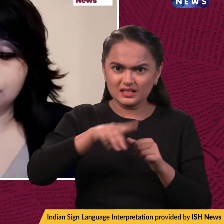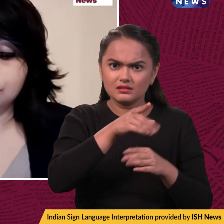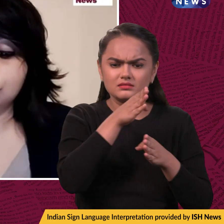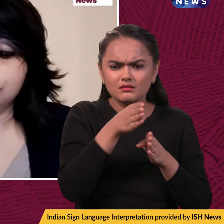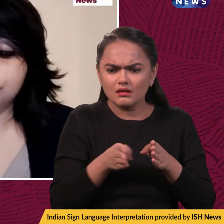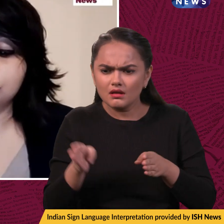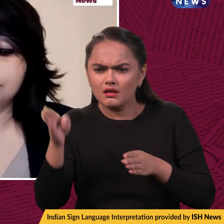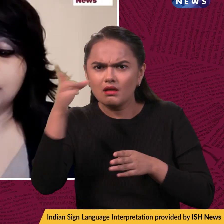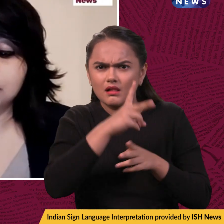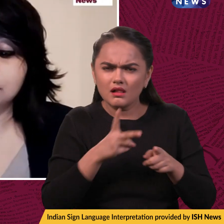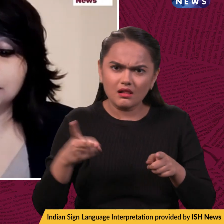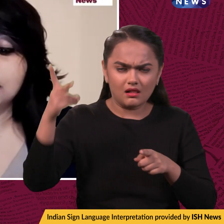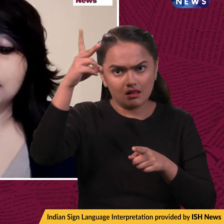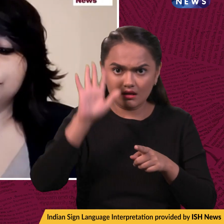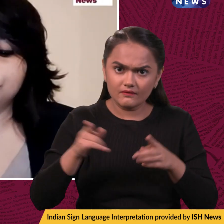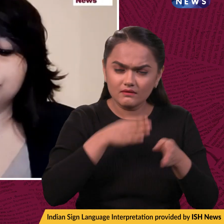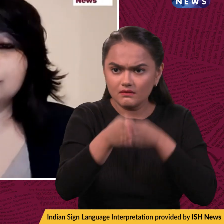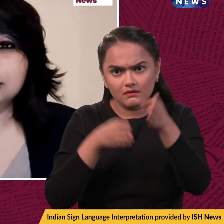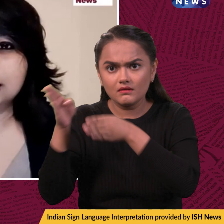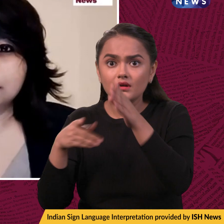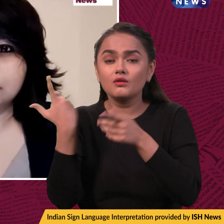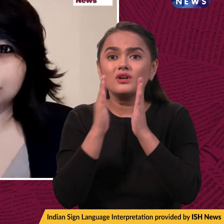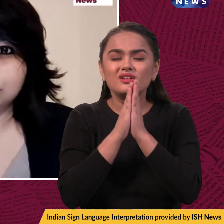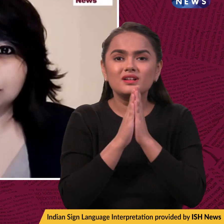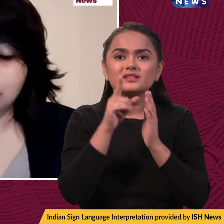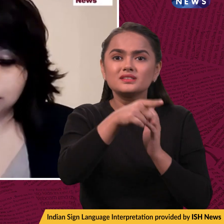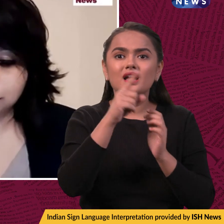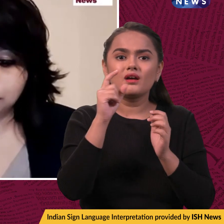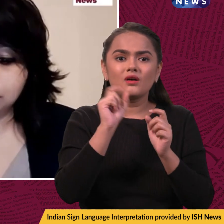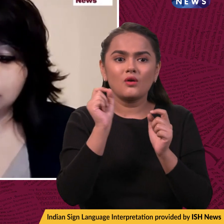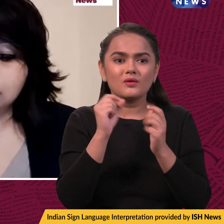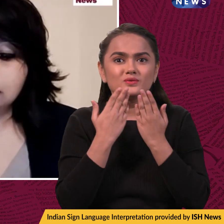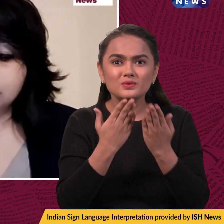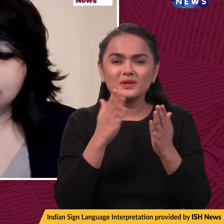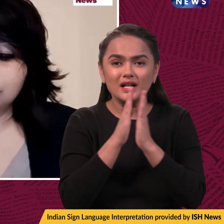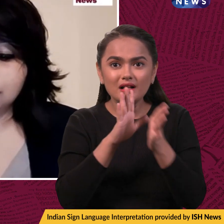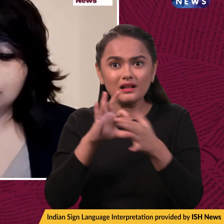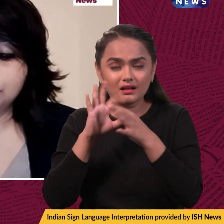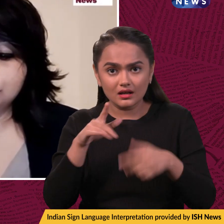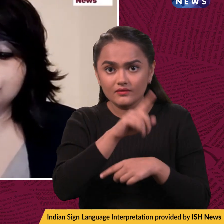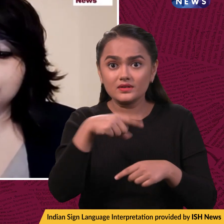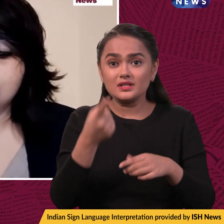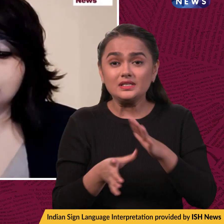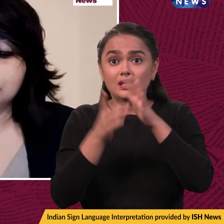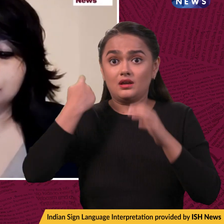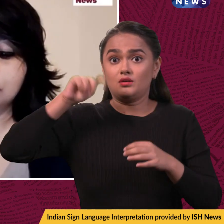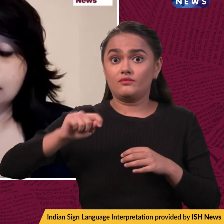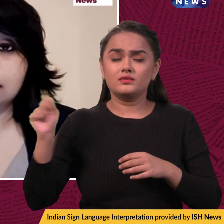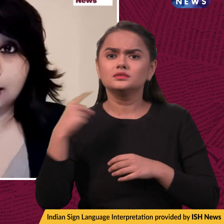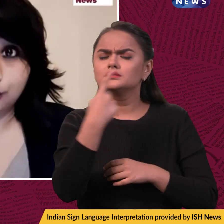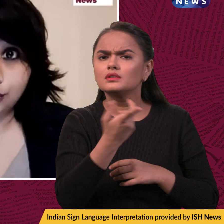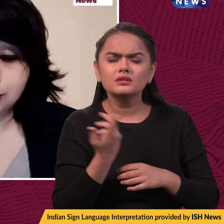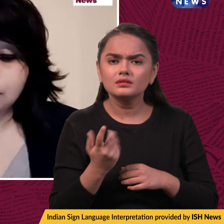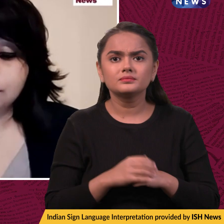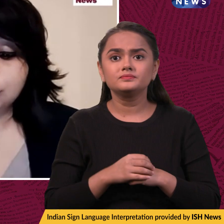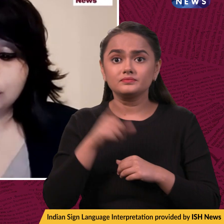ground coverage on reports of vandalism in a few religious institutions last month. Senior advocate Piyush Kanti Biswas said,